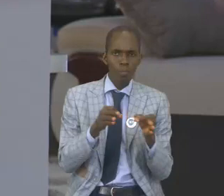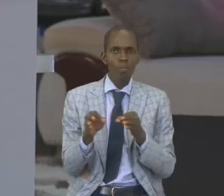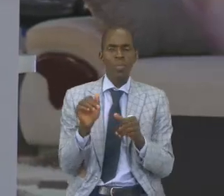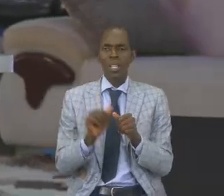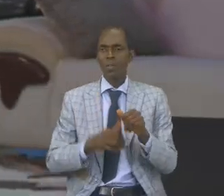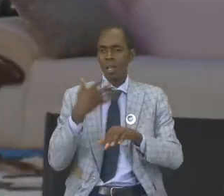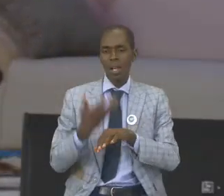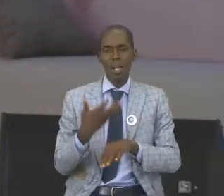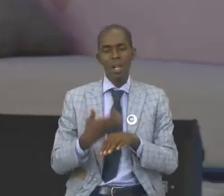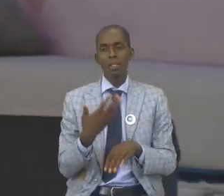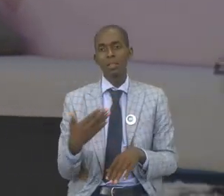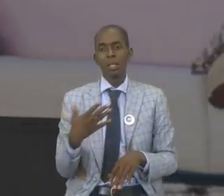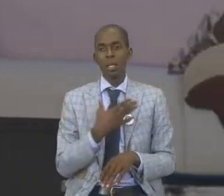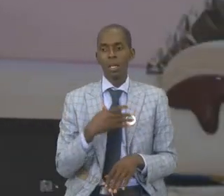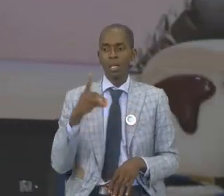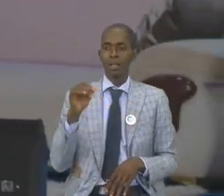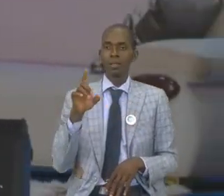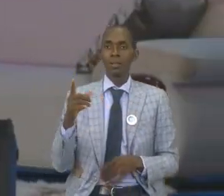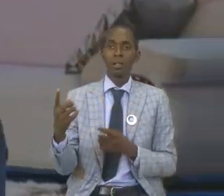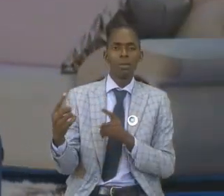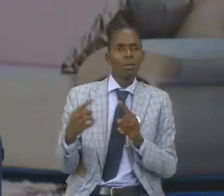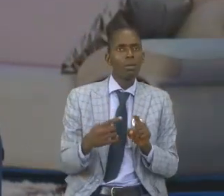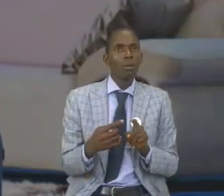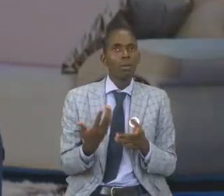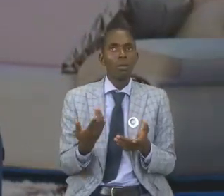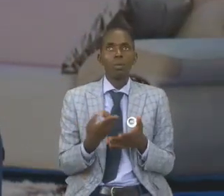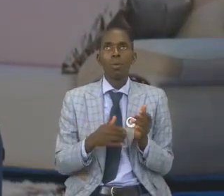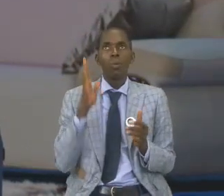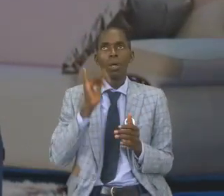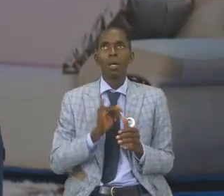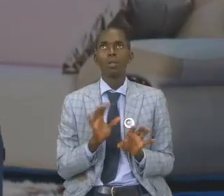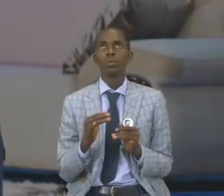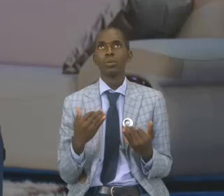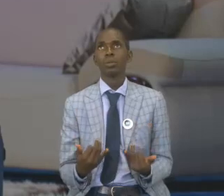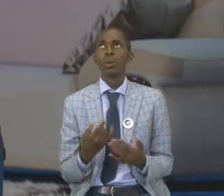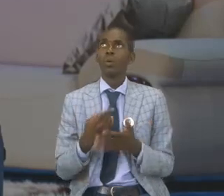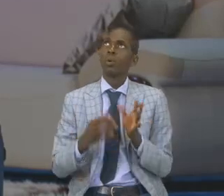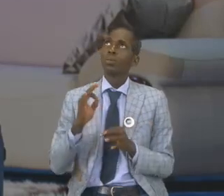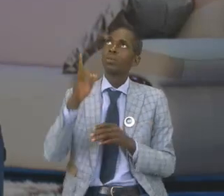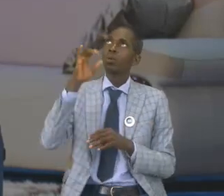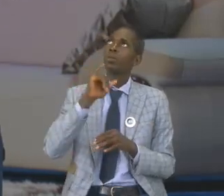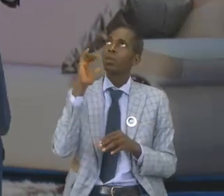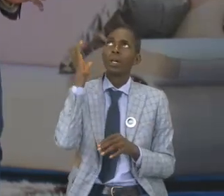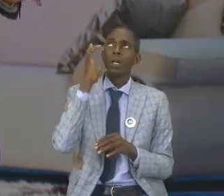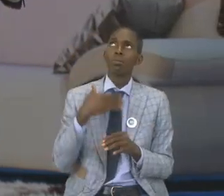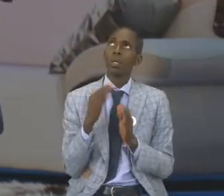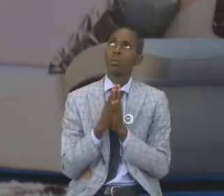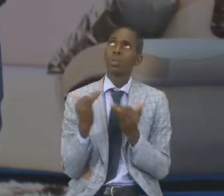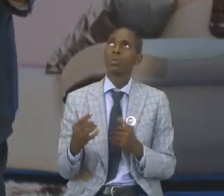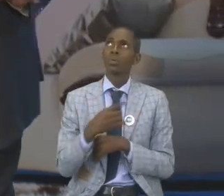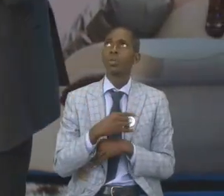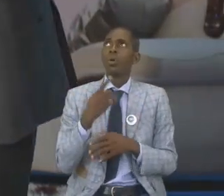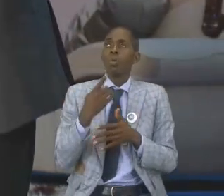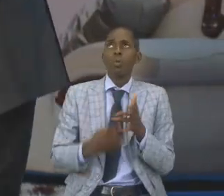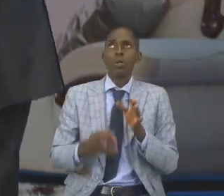And here Daniel comes. He wasn't thinking, what am I going to do today? What if God does not answer my prayer today? What if the revelation is